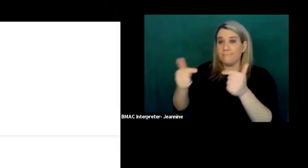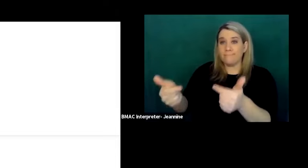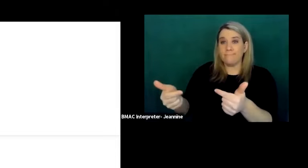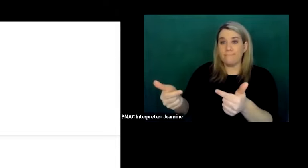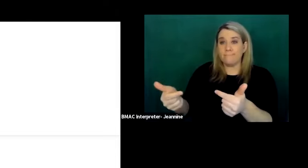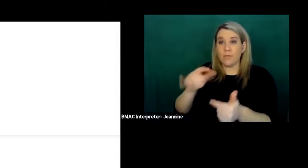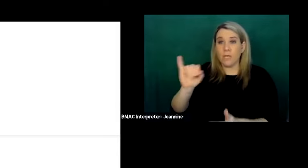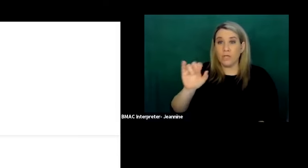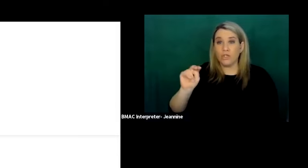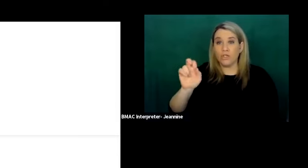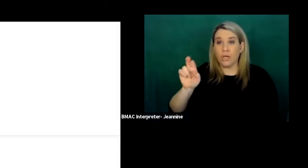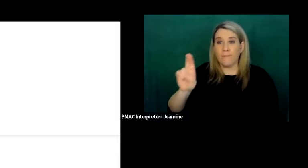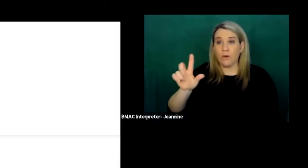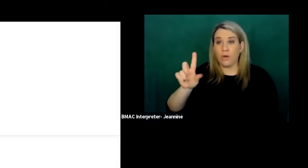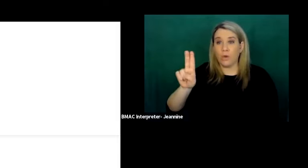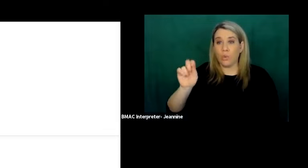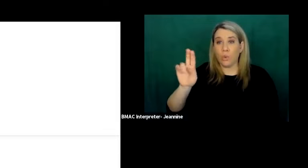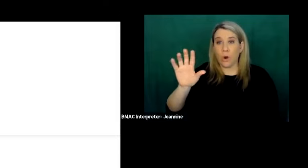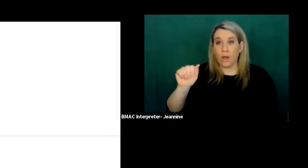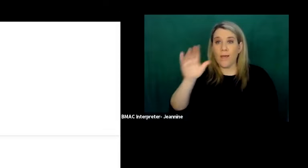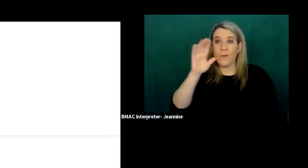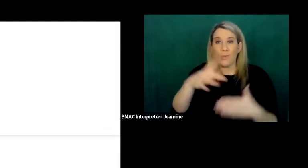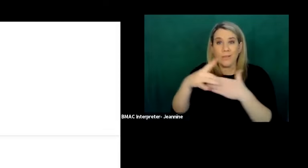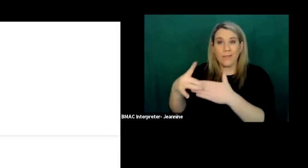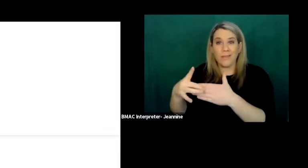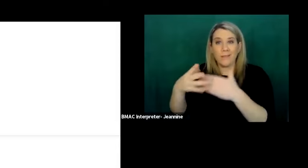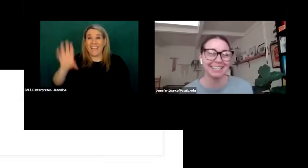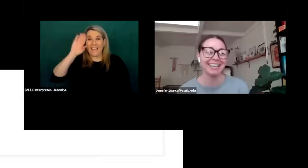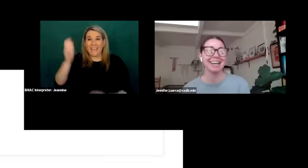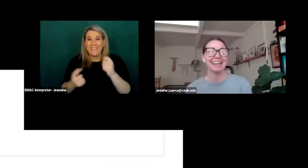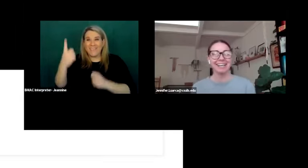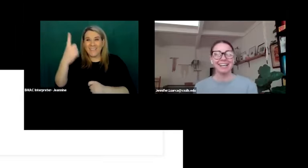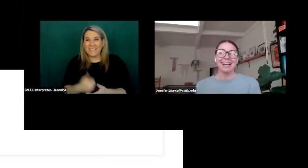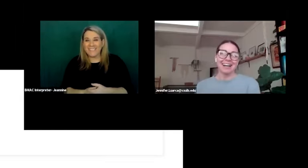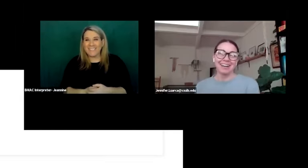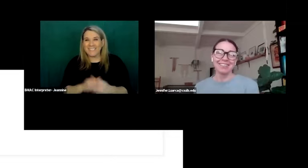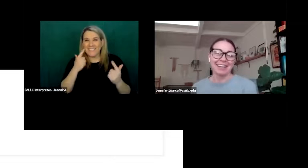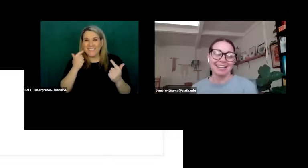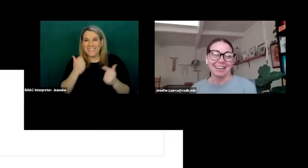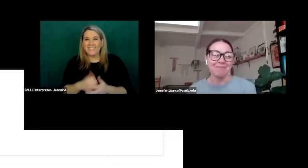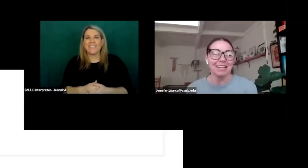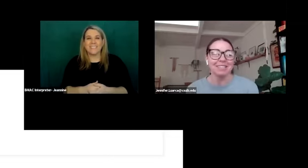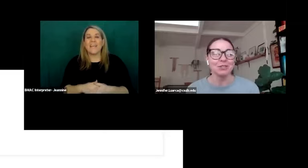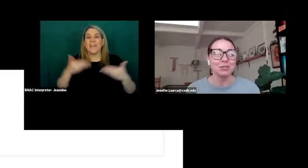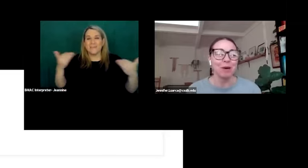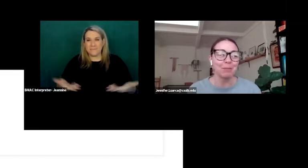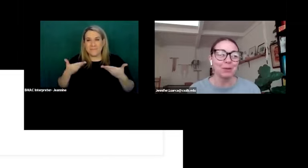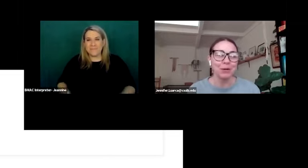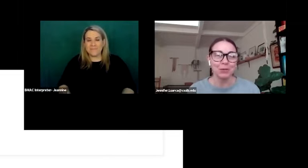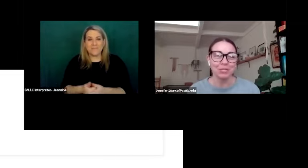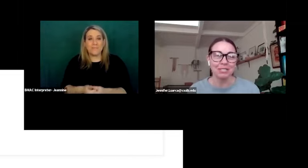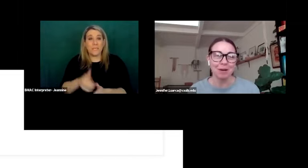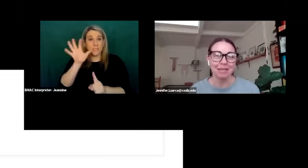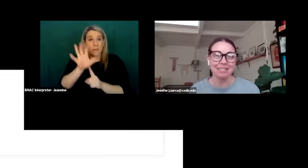to Jennifer Luarca, who will lead us for the rest of the PowerPoint. All right, here I am. So some